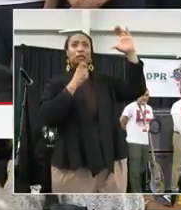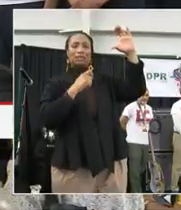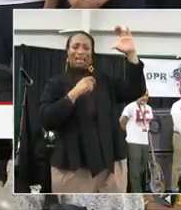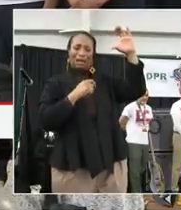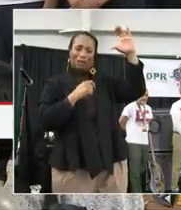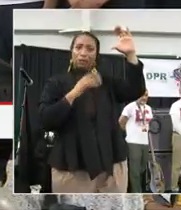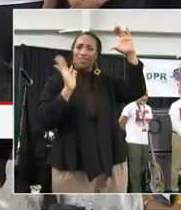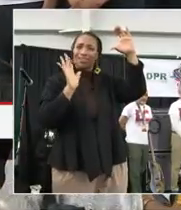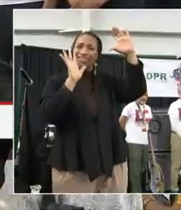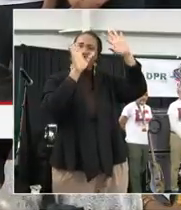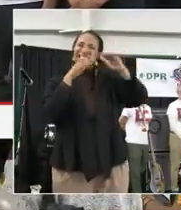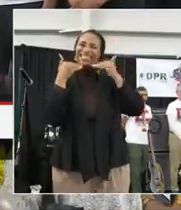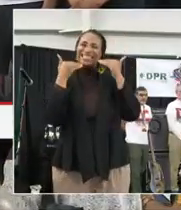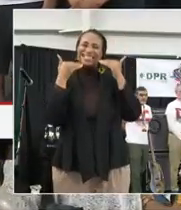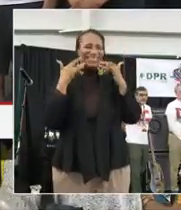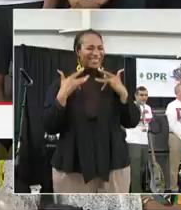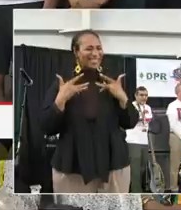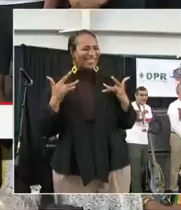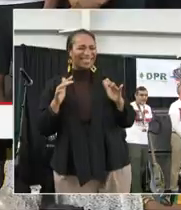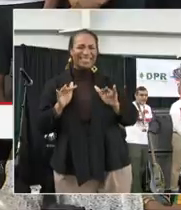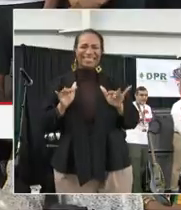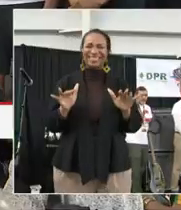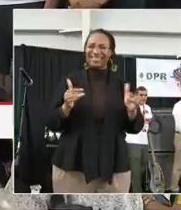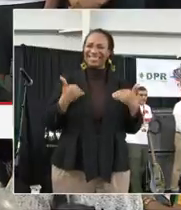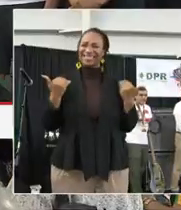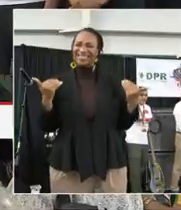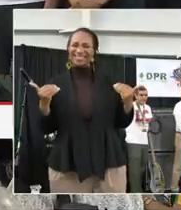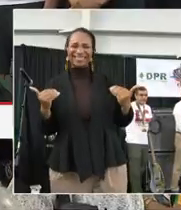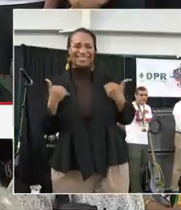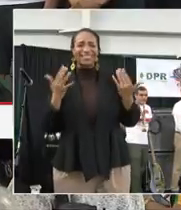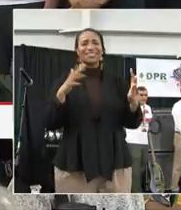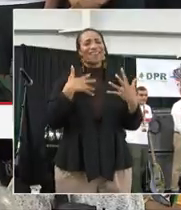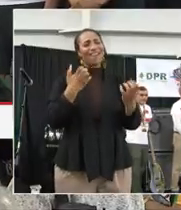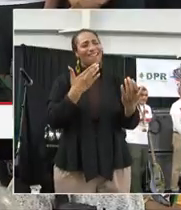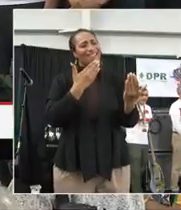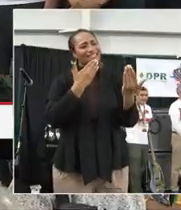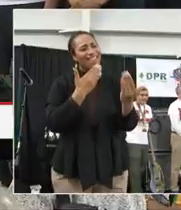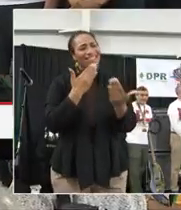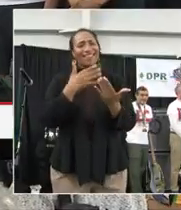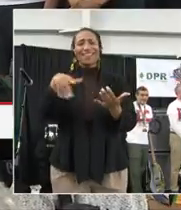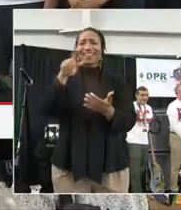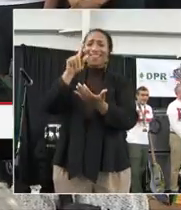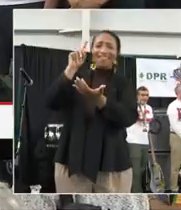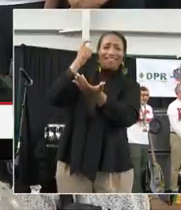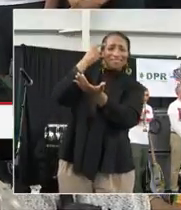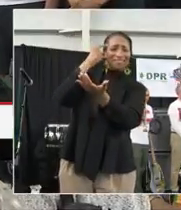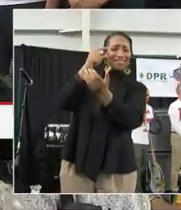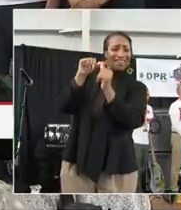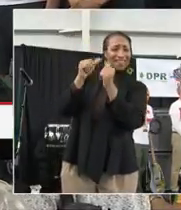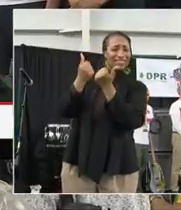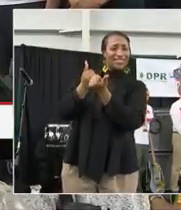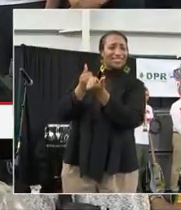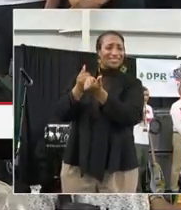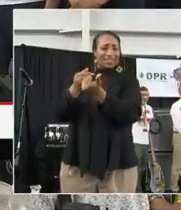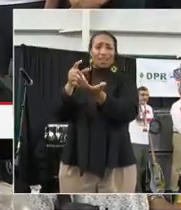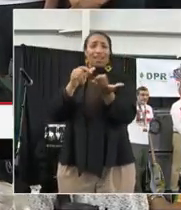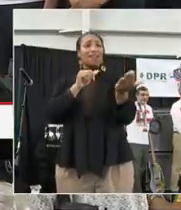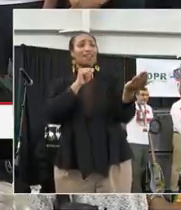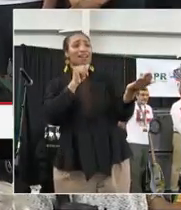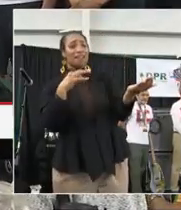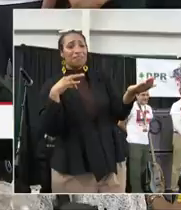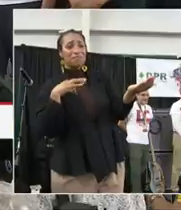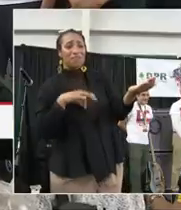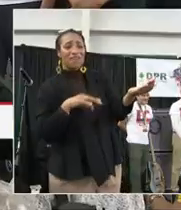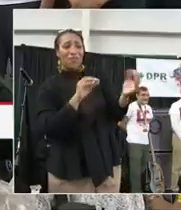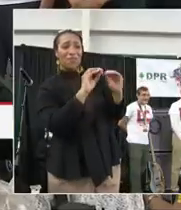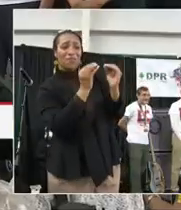here across government, the nonprofit world, the good old James Funk who DJing, Allison and Mark